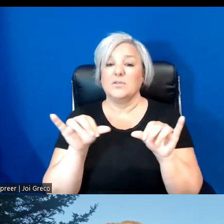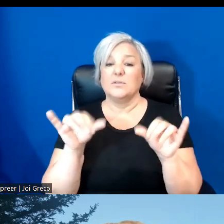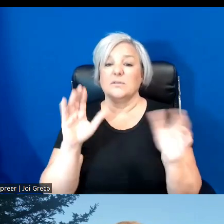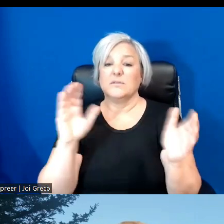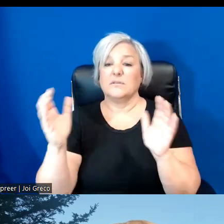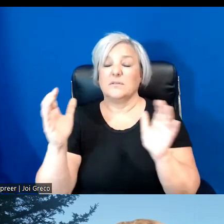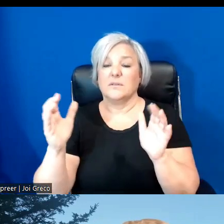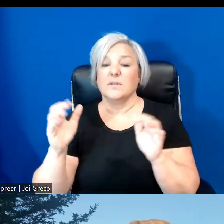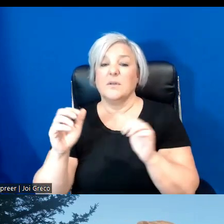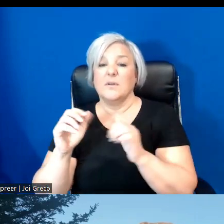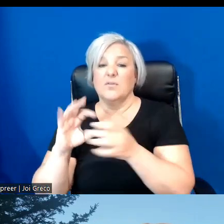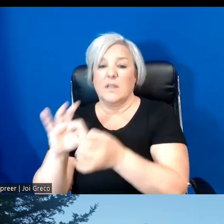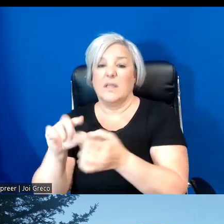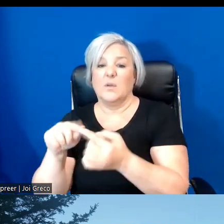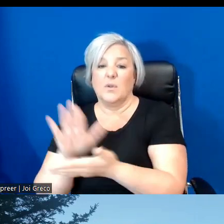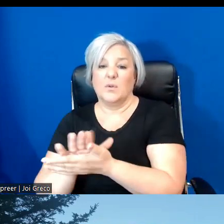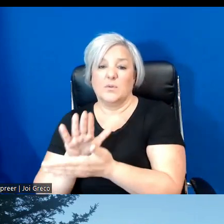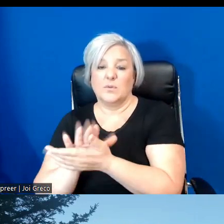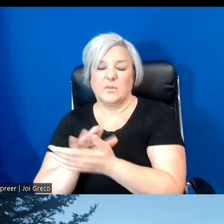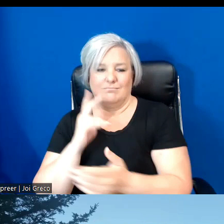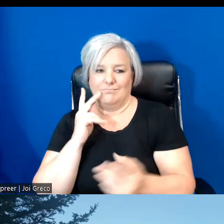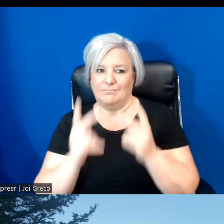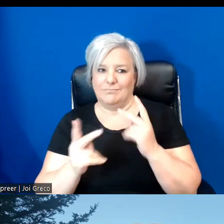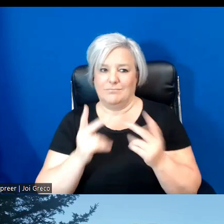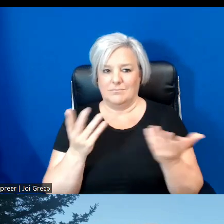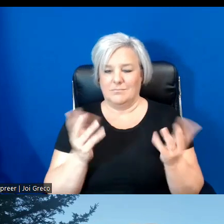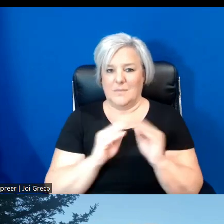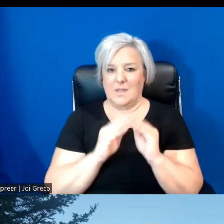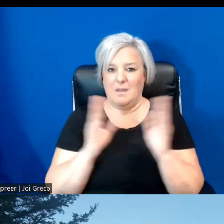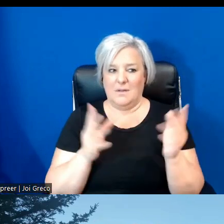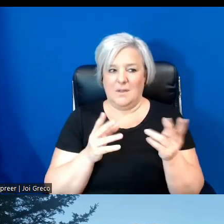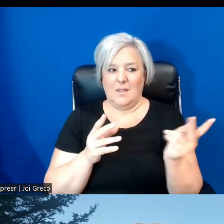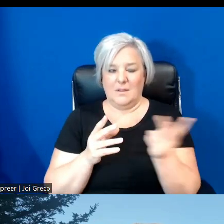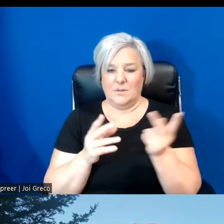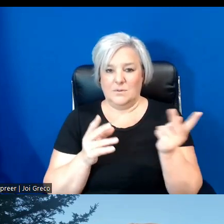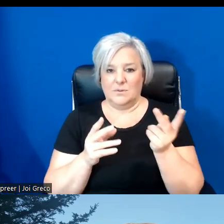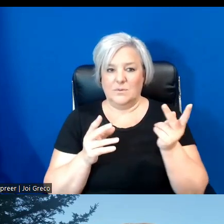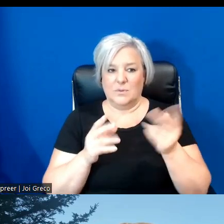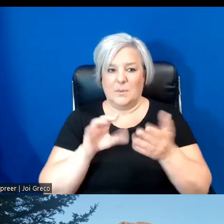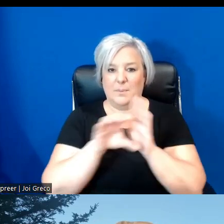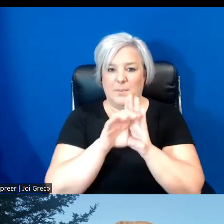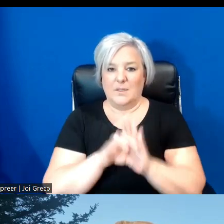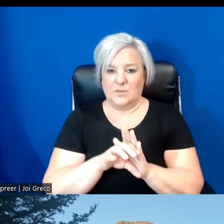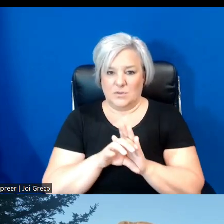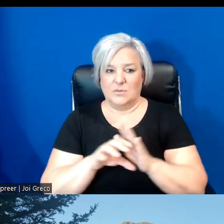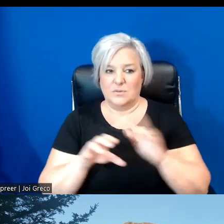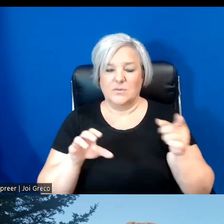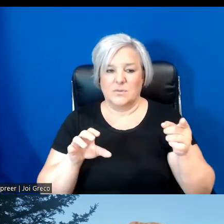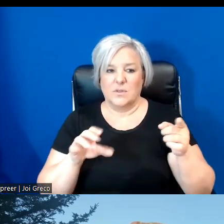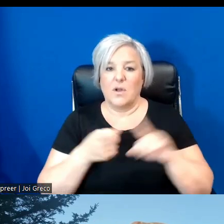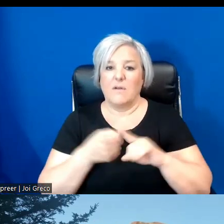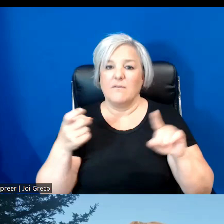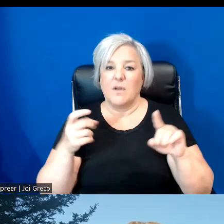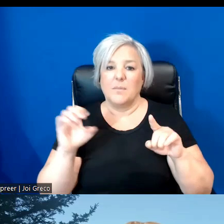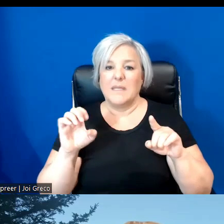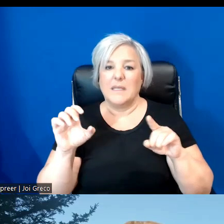different measures that are related to schools. And you can see these two pictures on the slide are from our